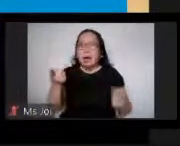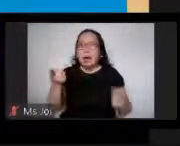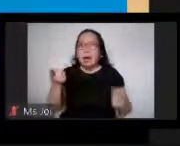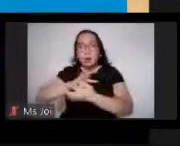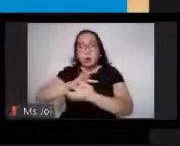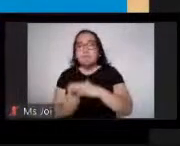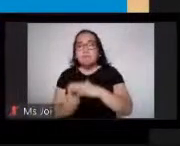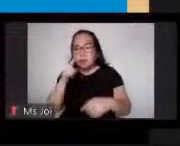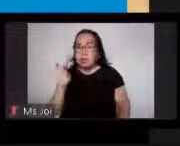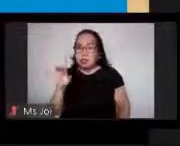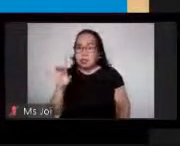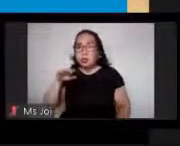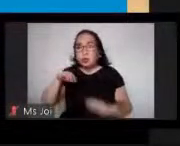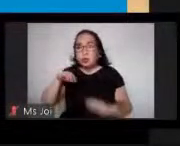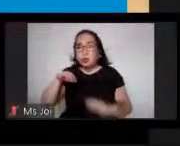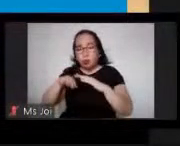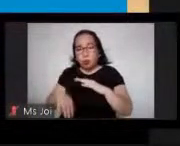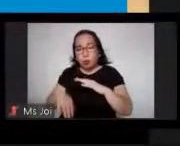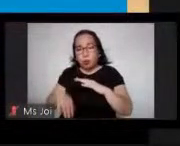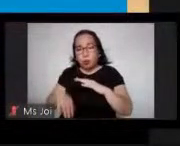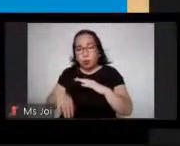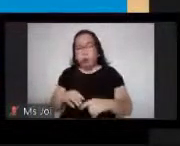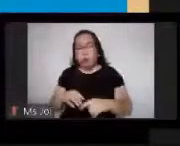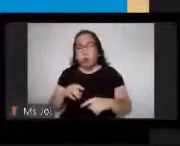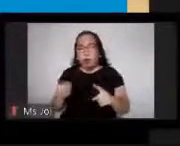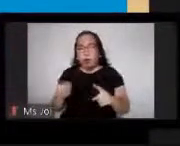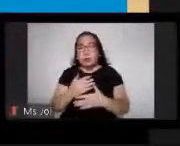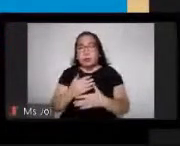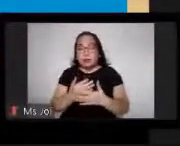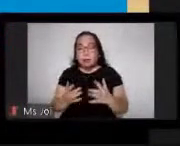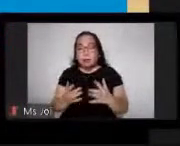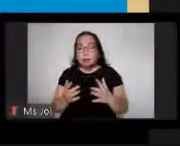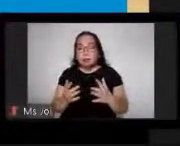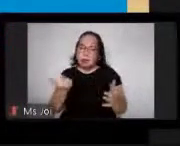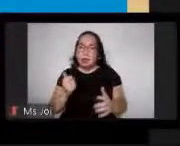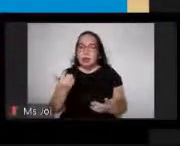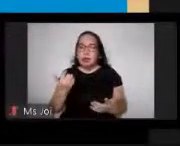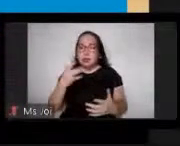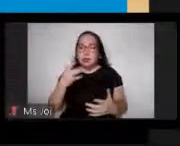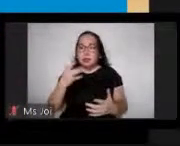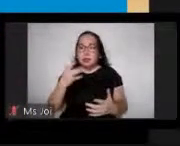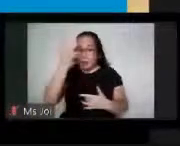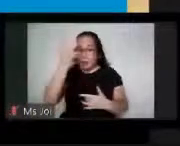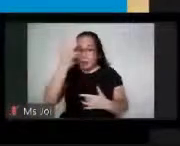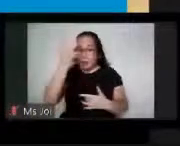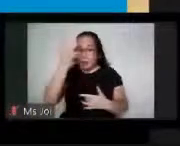below. Of course, certain conditions like hypertension, diabetes,